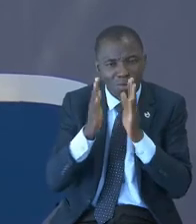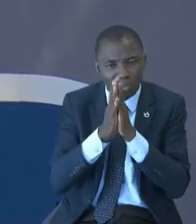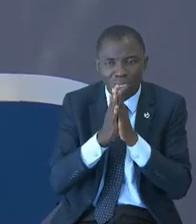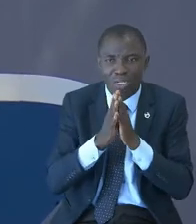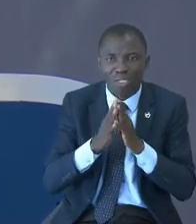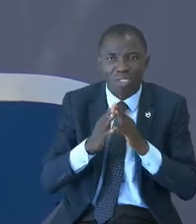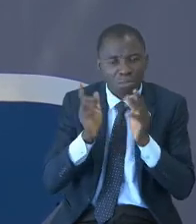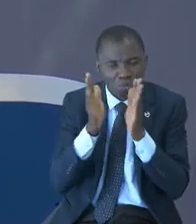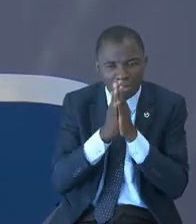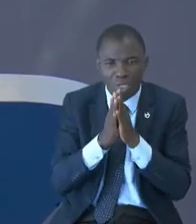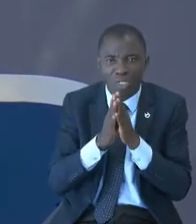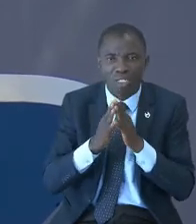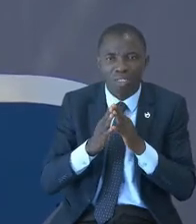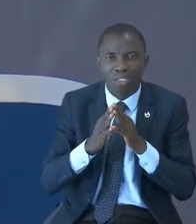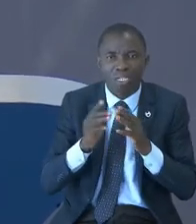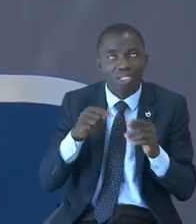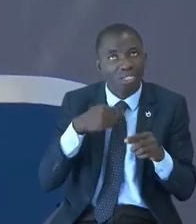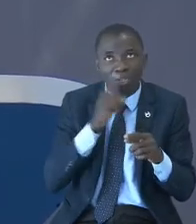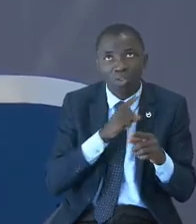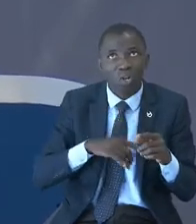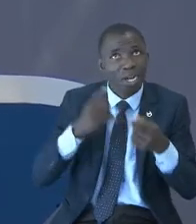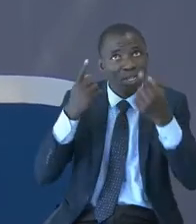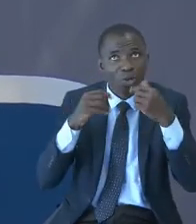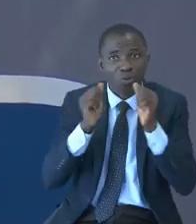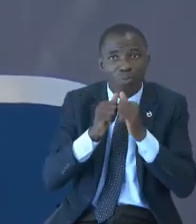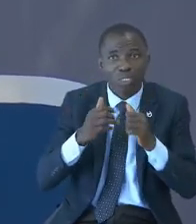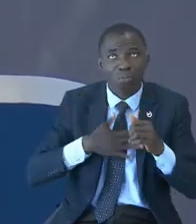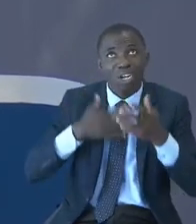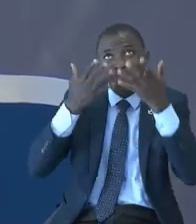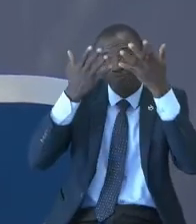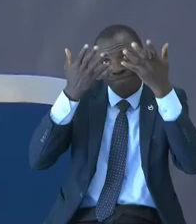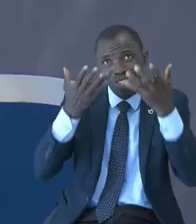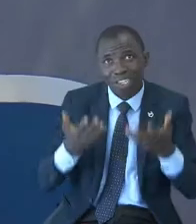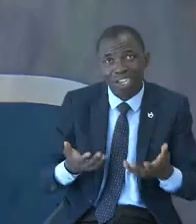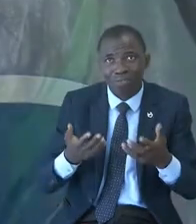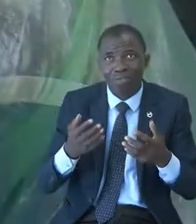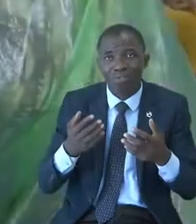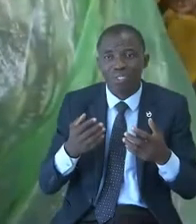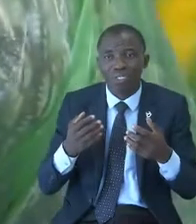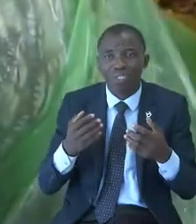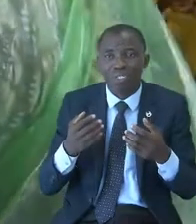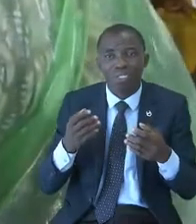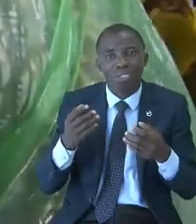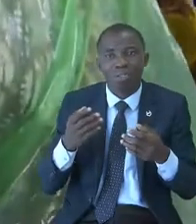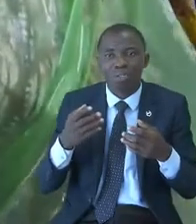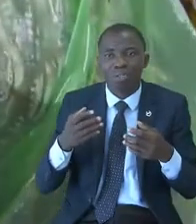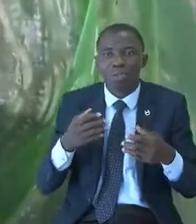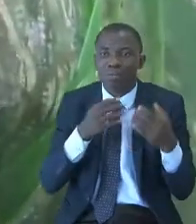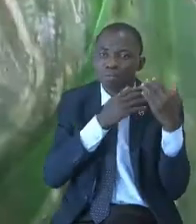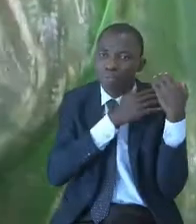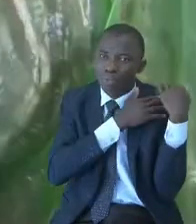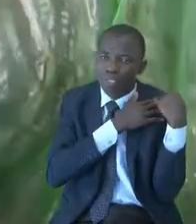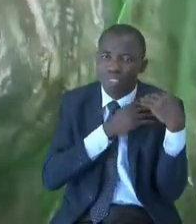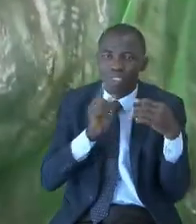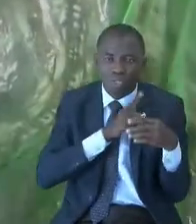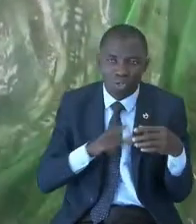tonight. Shouting of miracle. Shouting of what God will do right away. There'll be